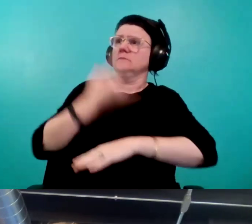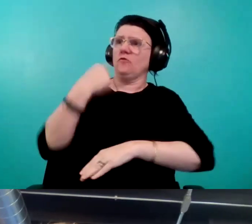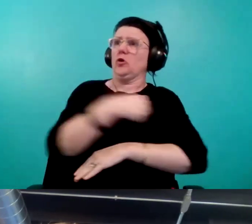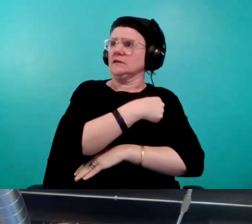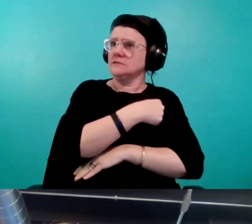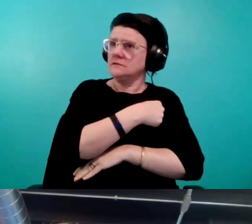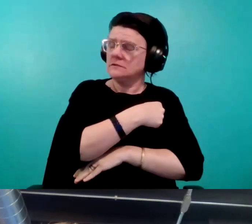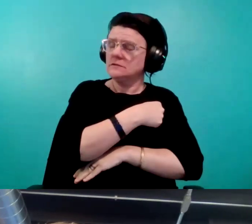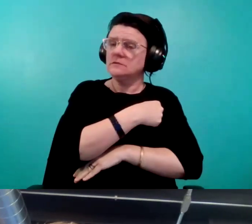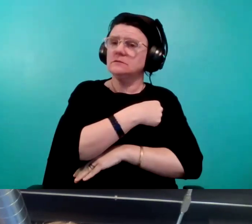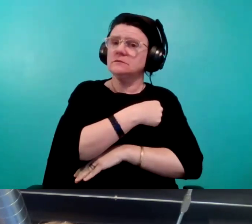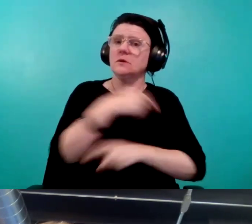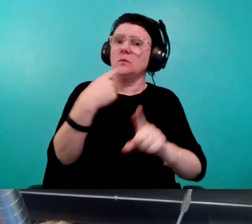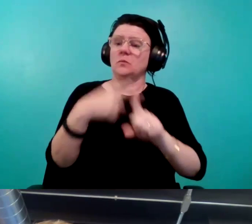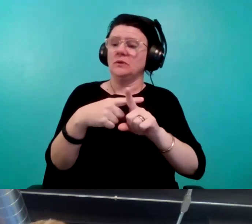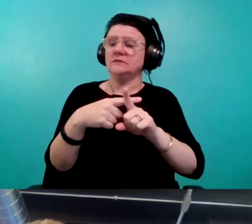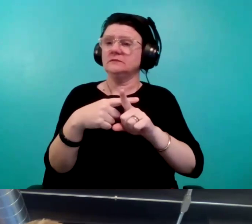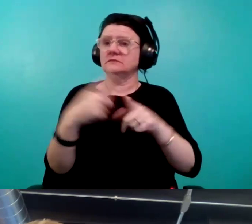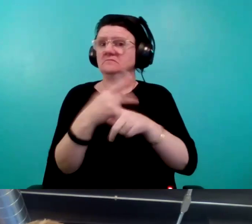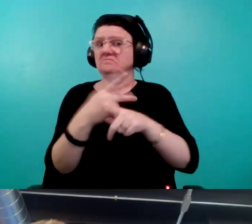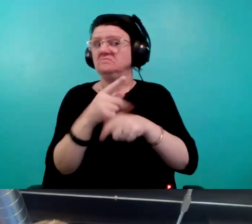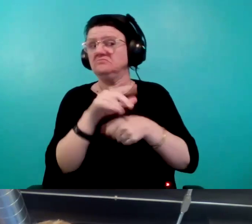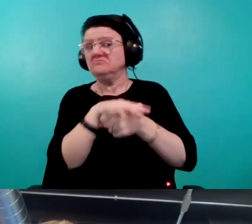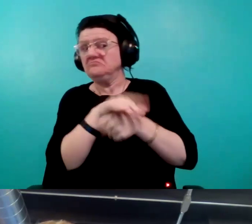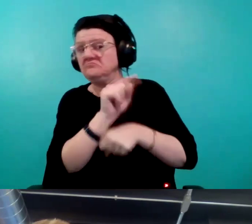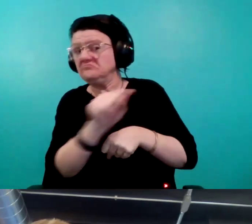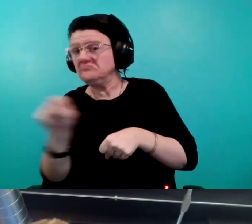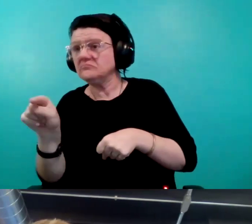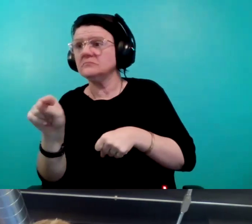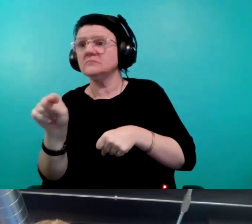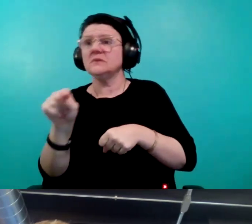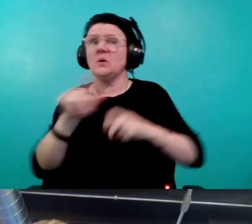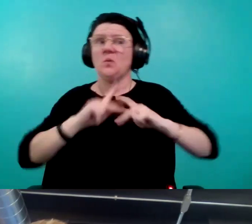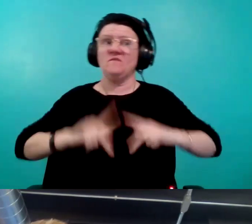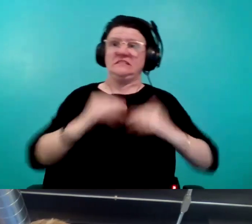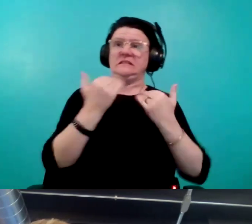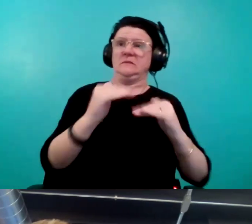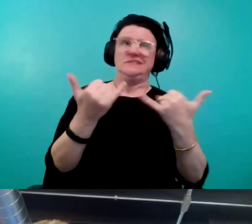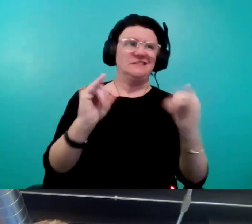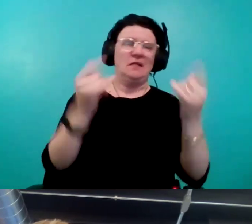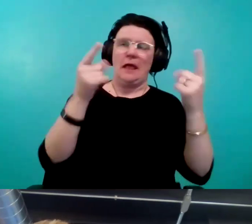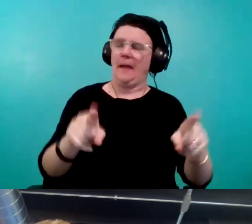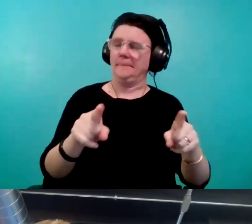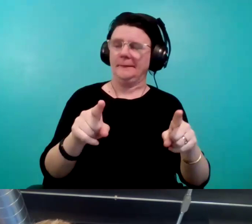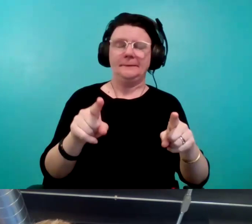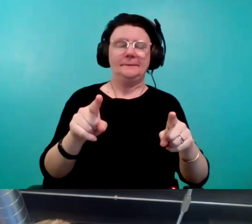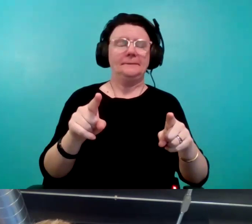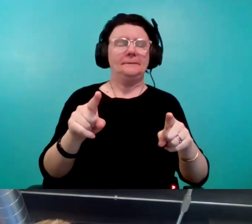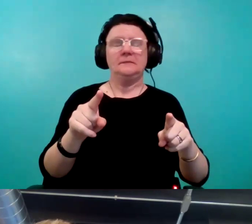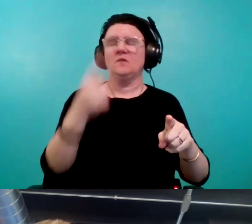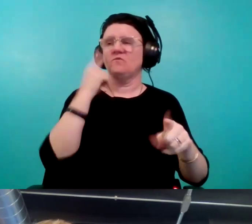individuals. And then also find out a few of the areas maybe where physical limitations still stand in the disability world